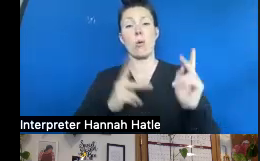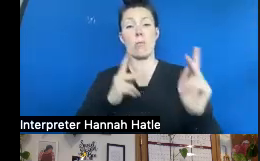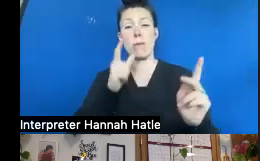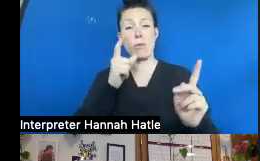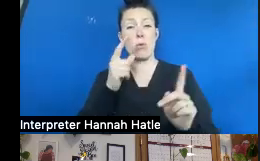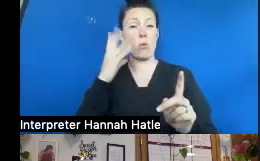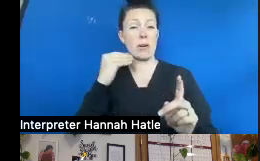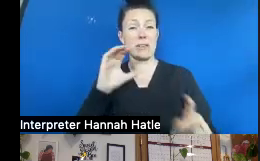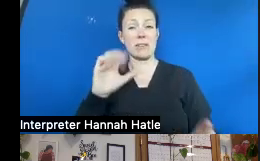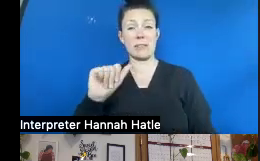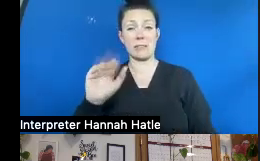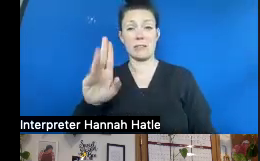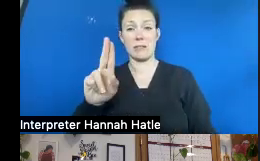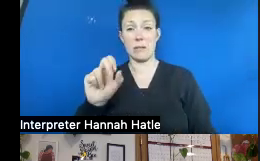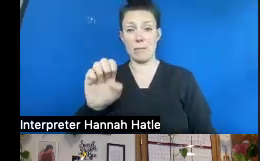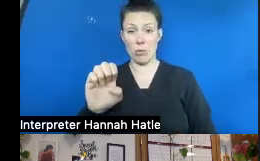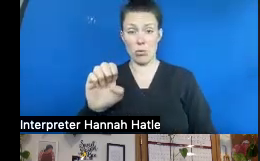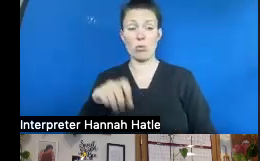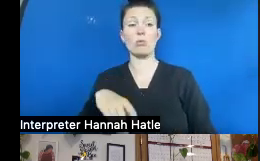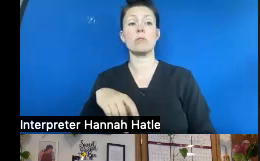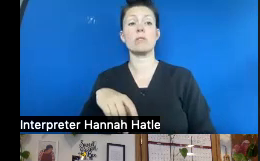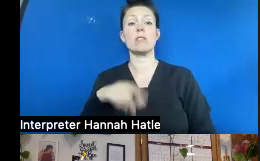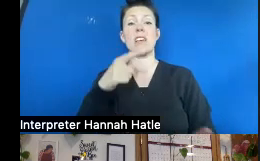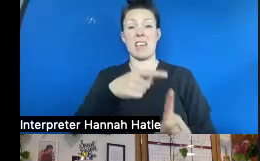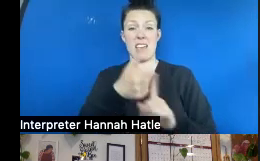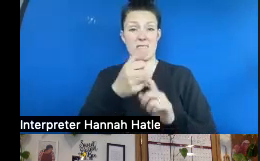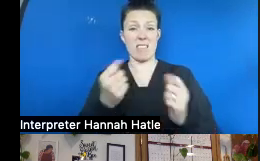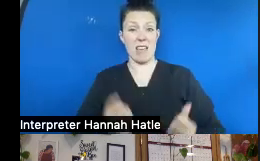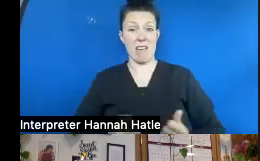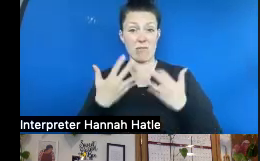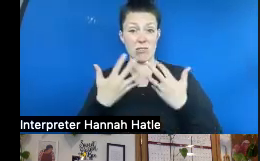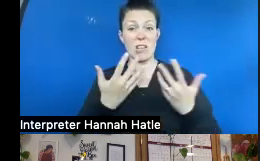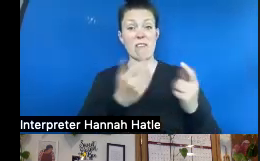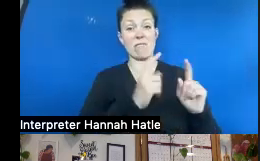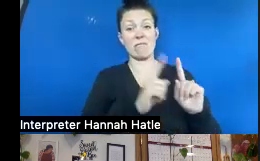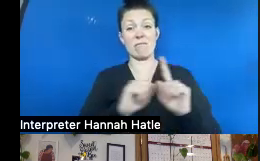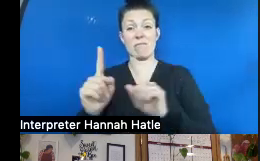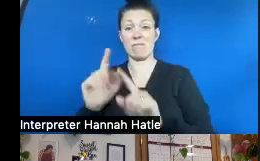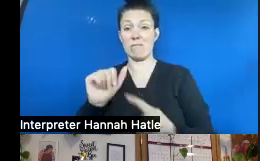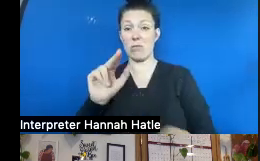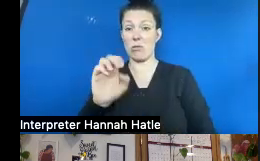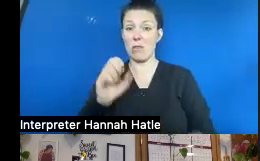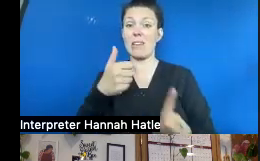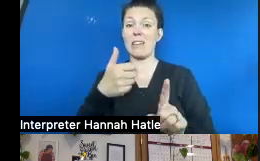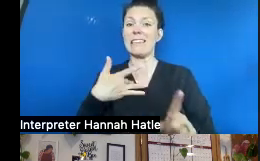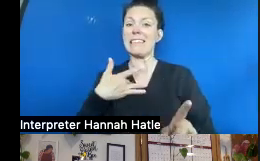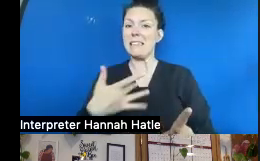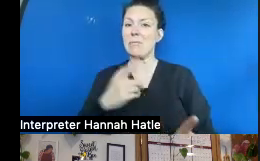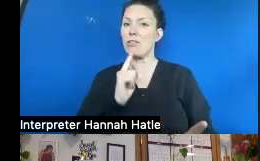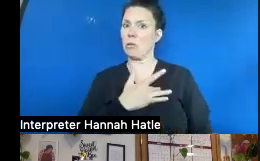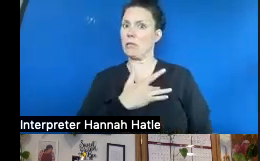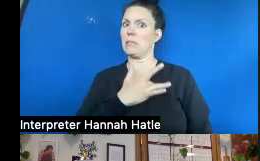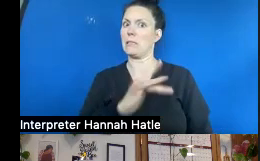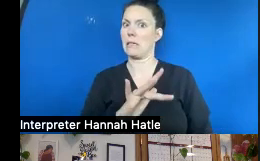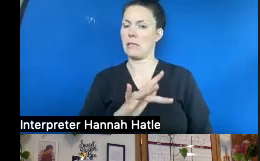and there has been survival of many types of abuses, they're like ultra sensitive. So even the way you're